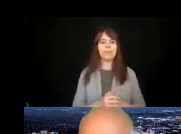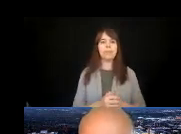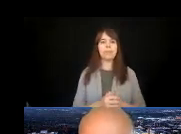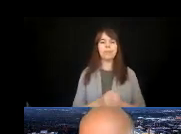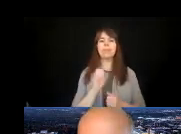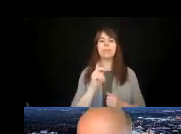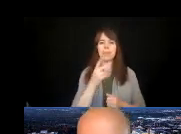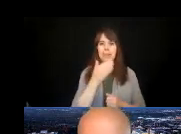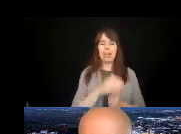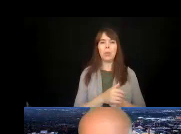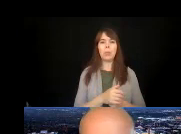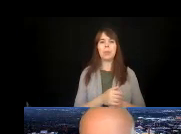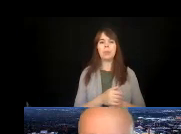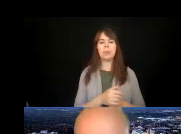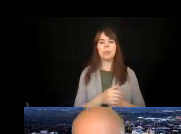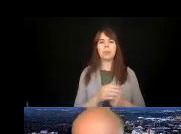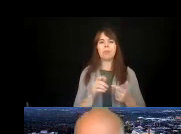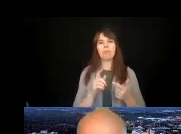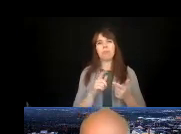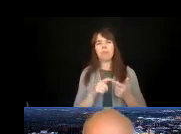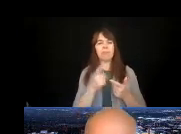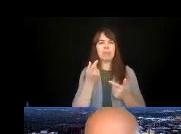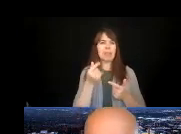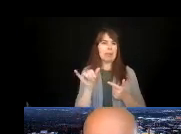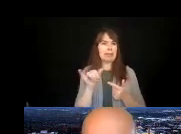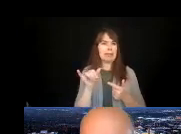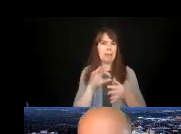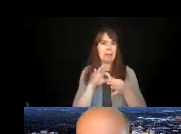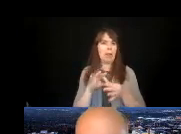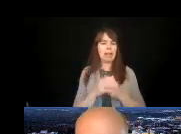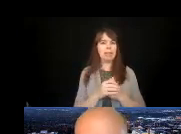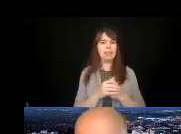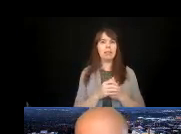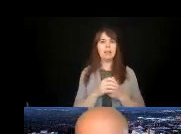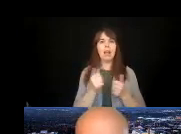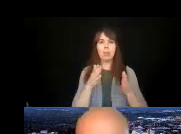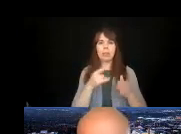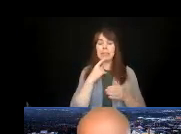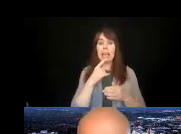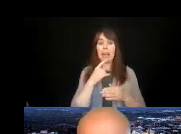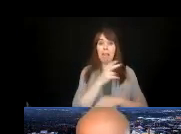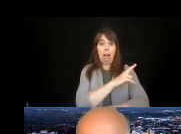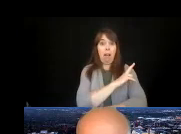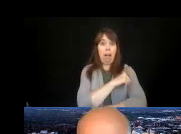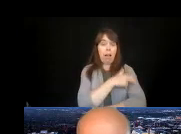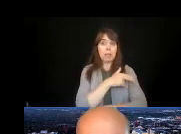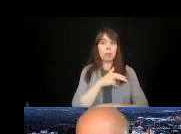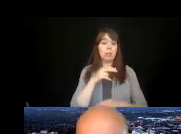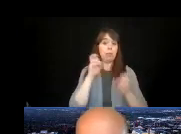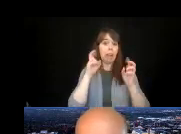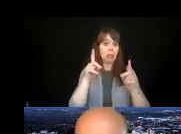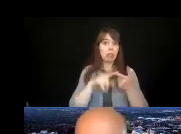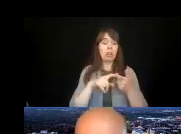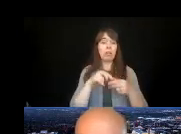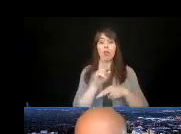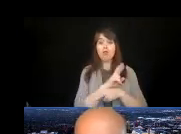Thanks. And a somewhat related question. One person writes, hospital-based education programs like the residency training programs